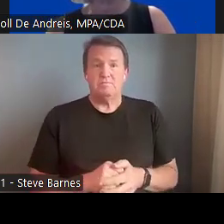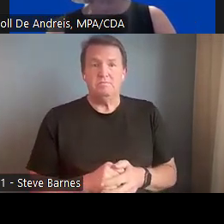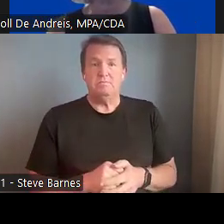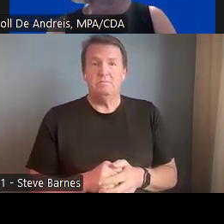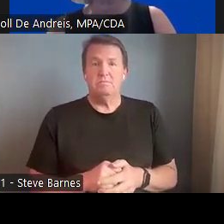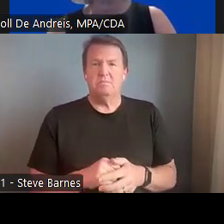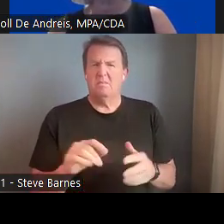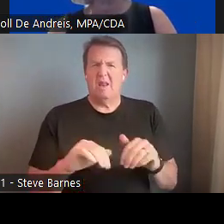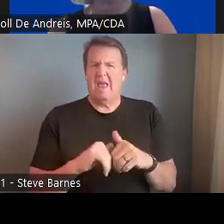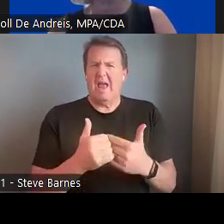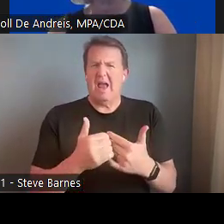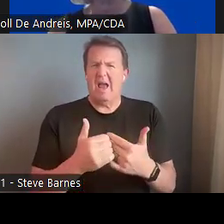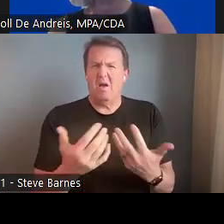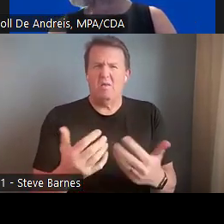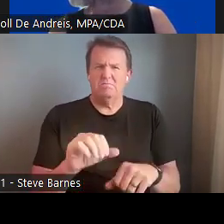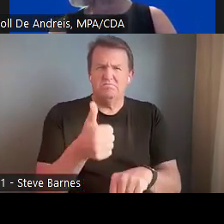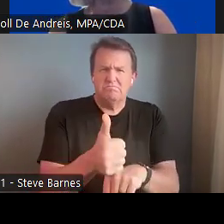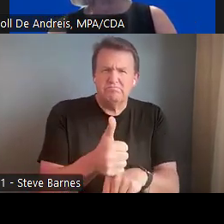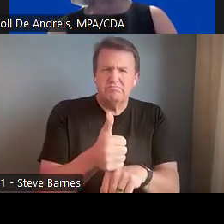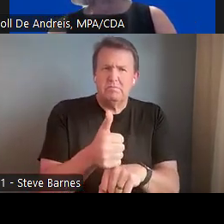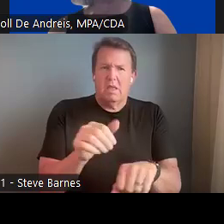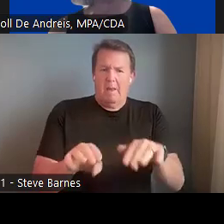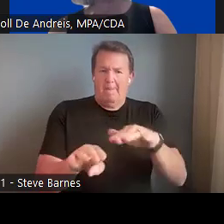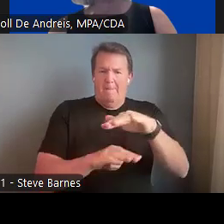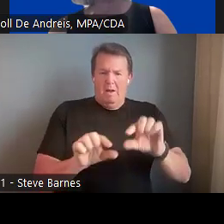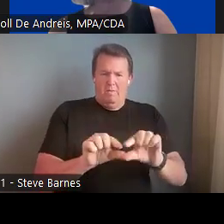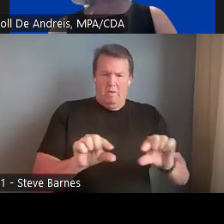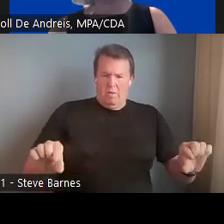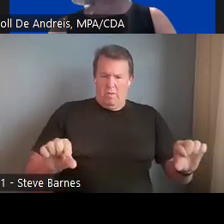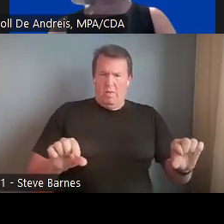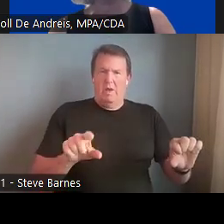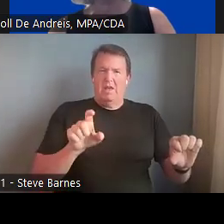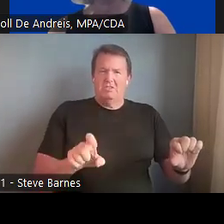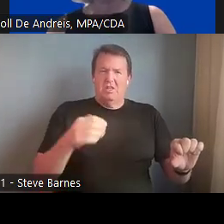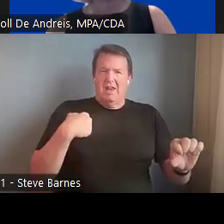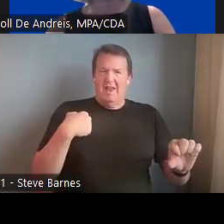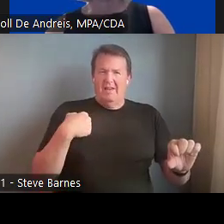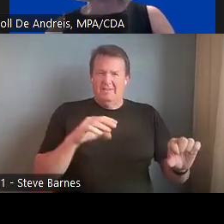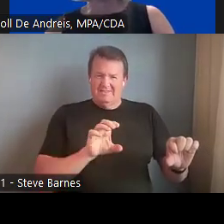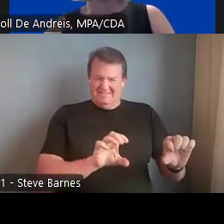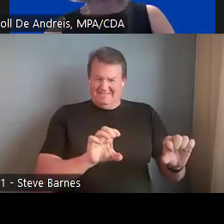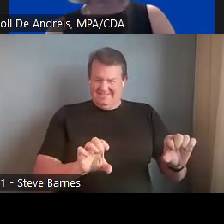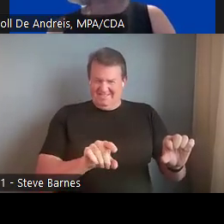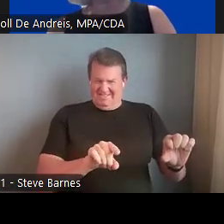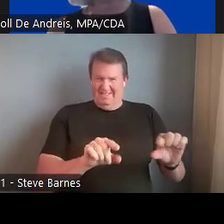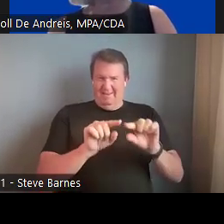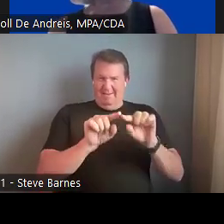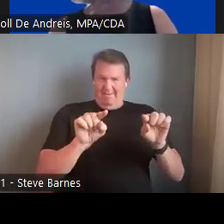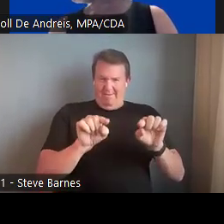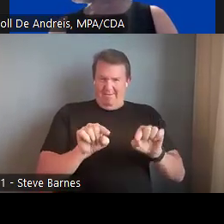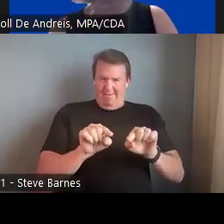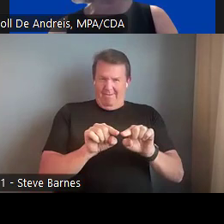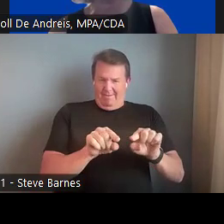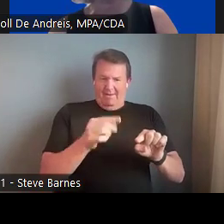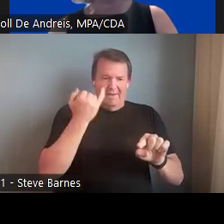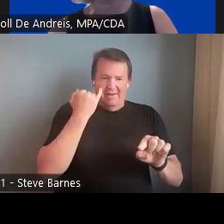initiate that, on the bottom of your Zoom toolbar, you should have a CC icon. And if you don't,